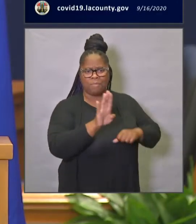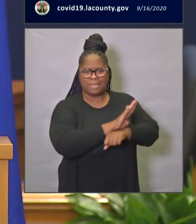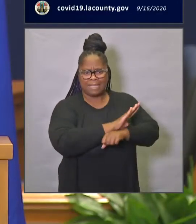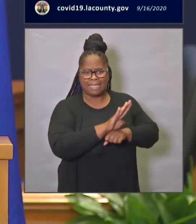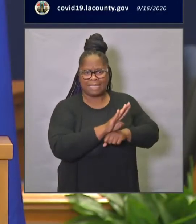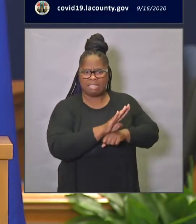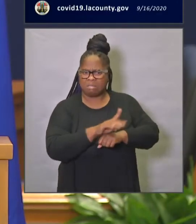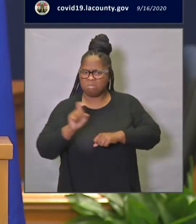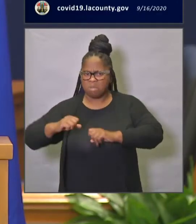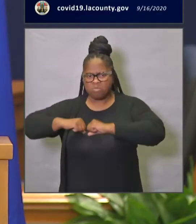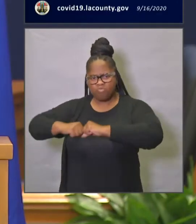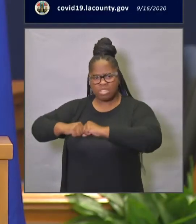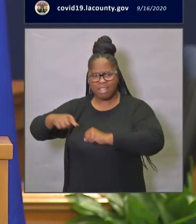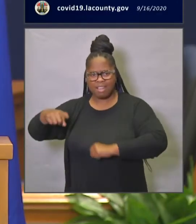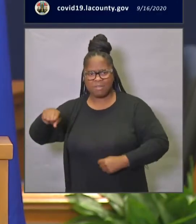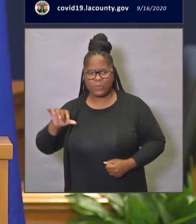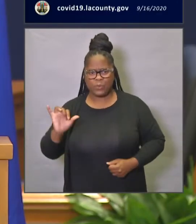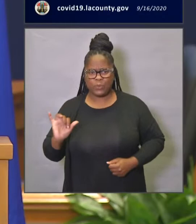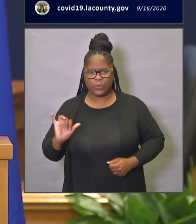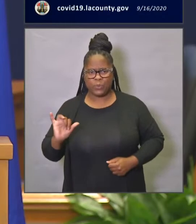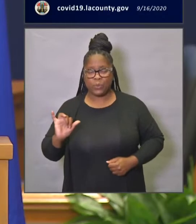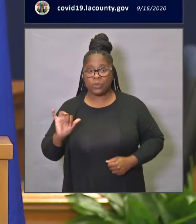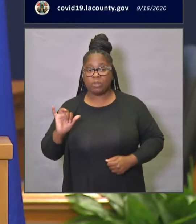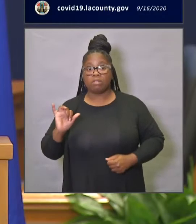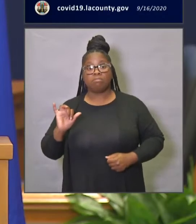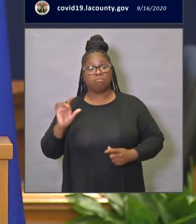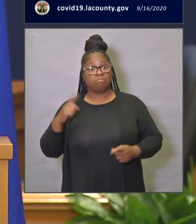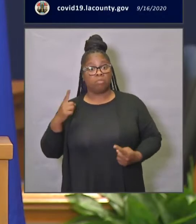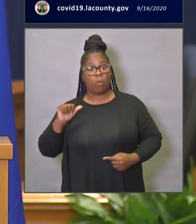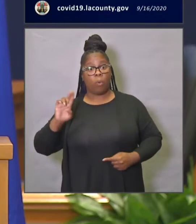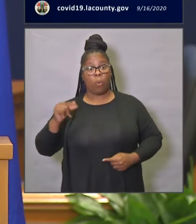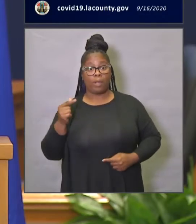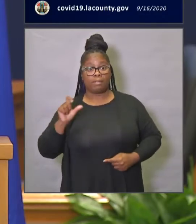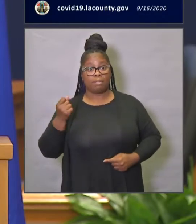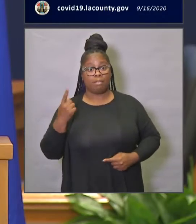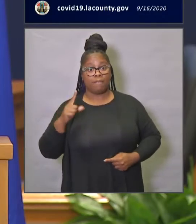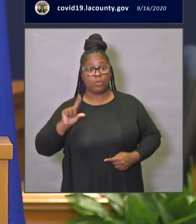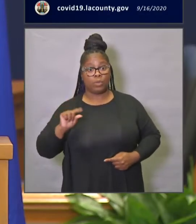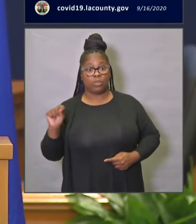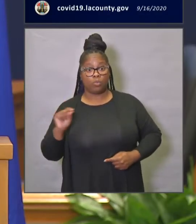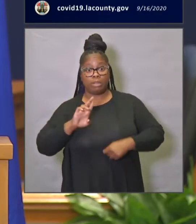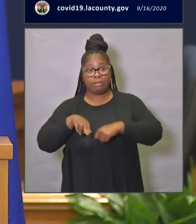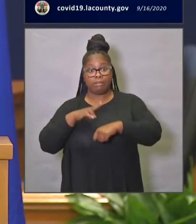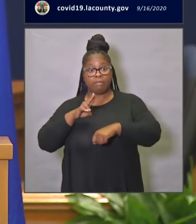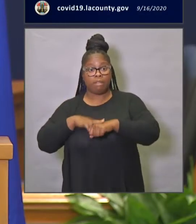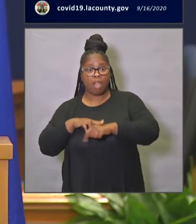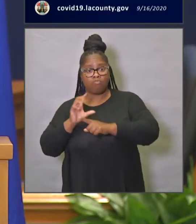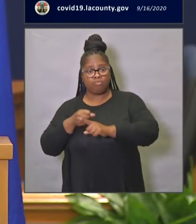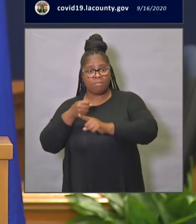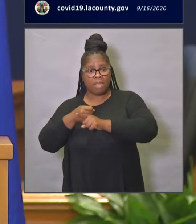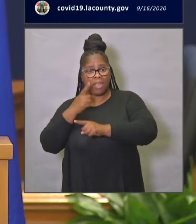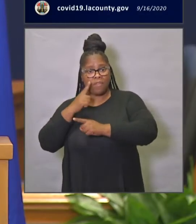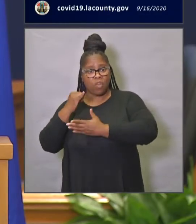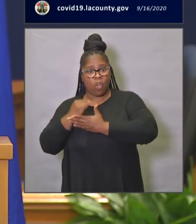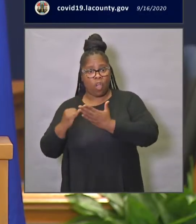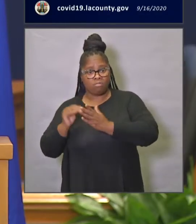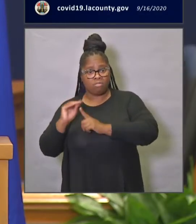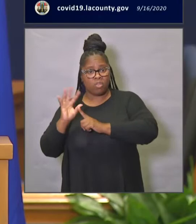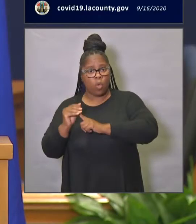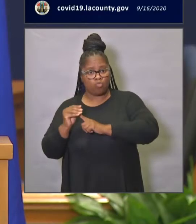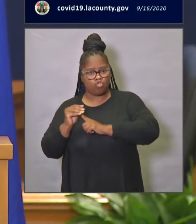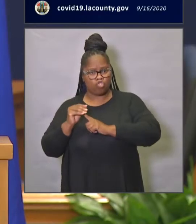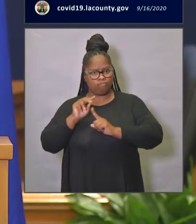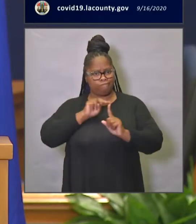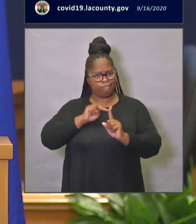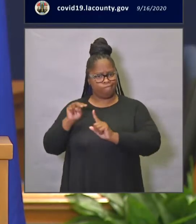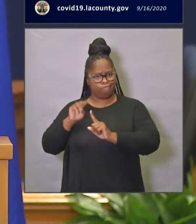protect them also. As of August 11, 2020, the national impact on arts and culture to date, as tracked by the